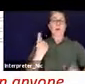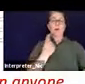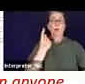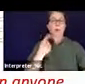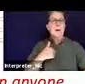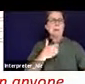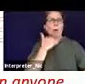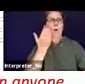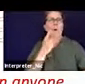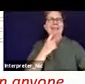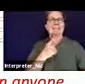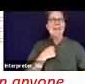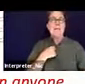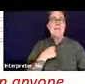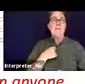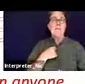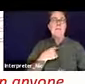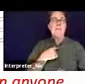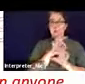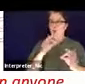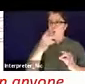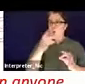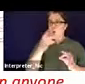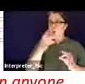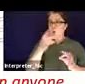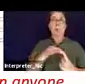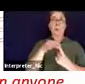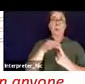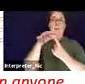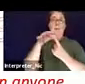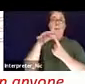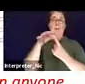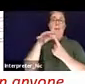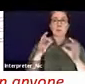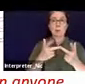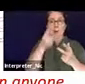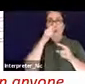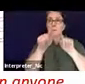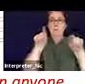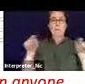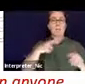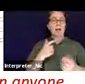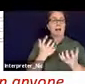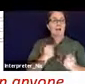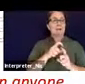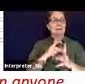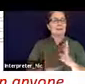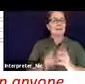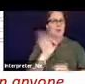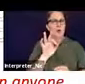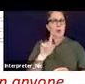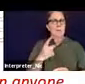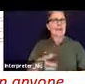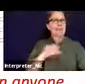I don't believe that I'm any more special than anyone else, because of my disability. But I do believe it's given me something